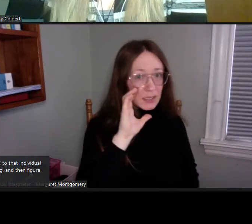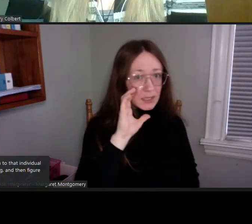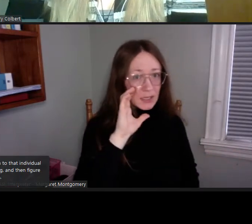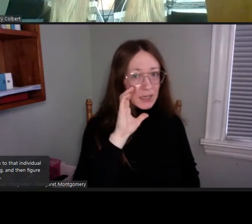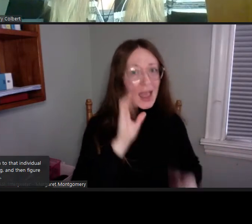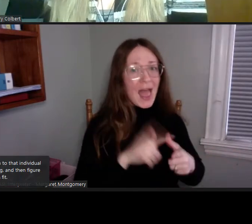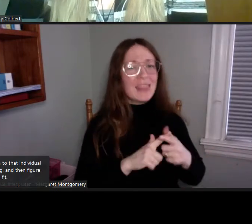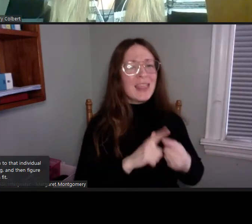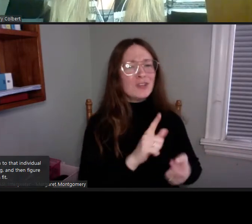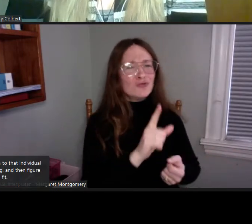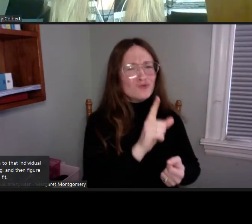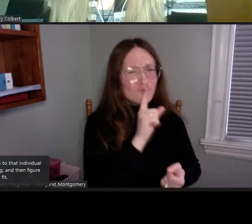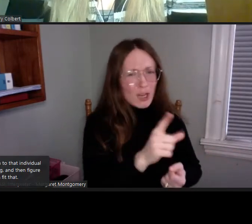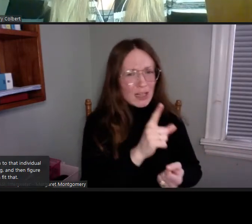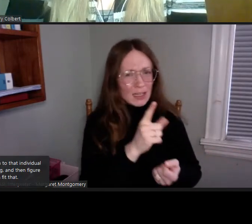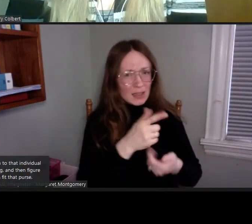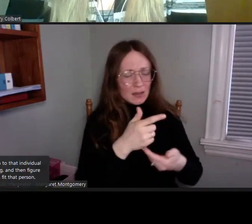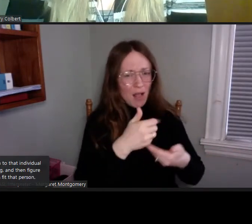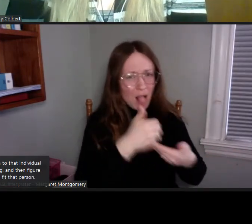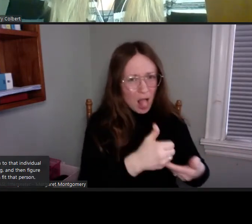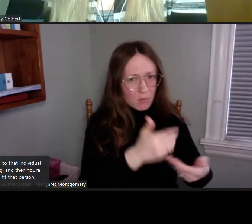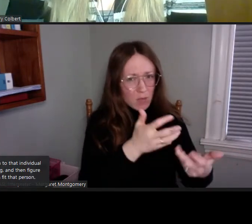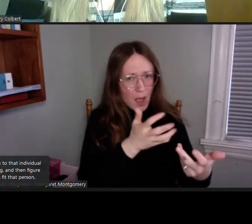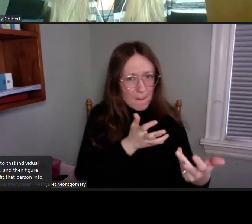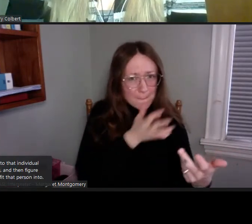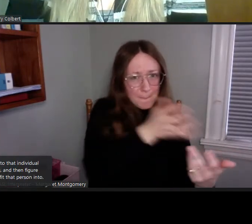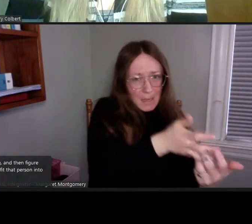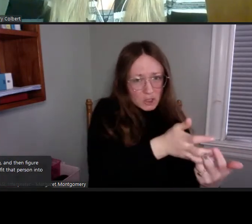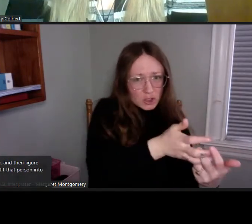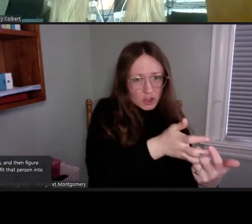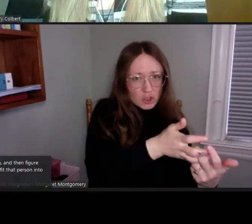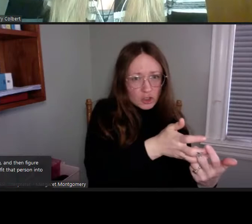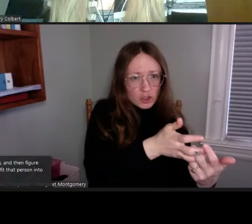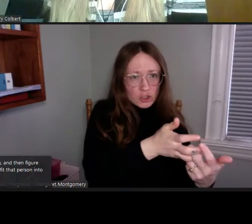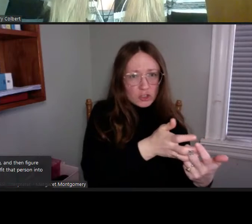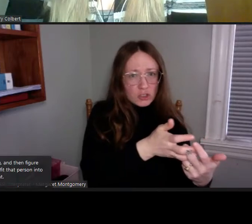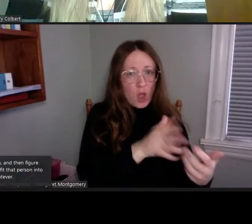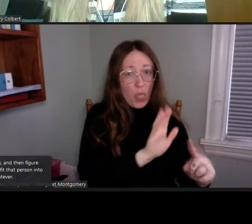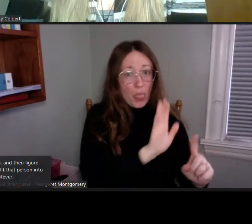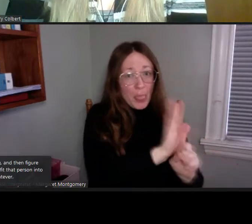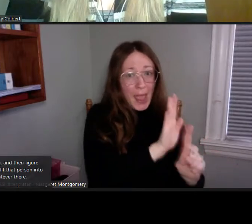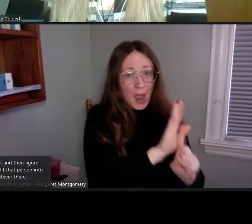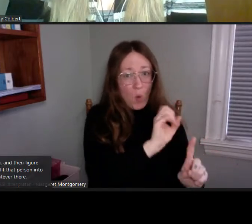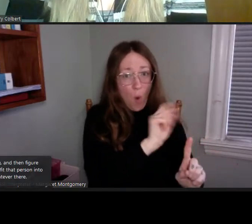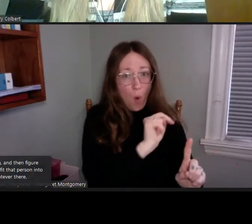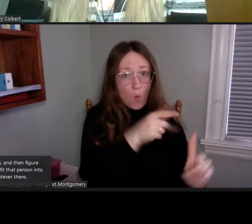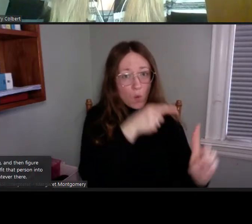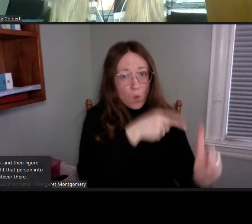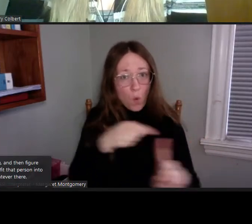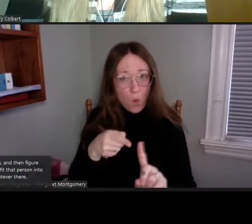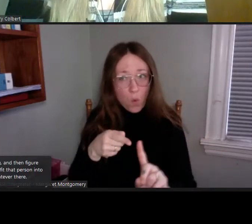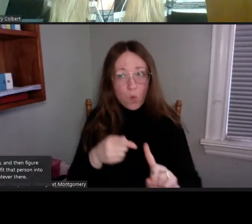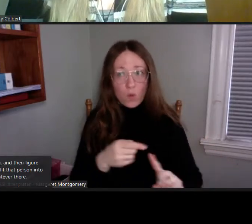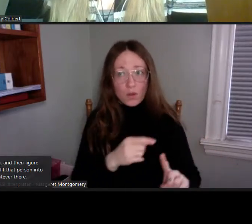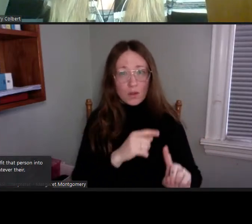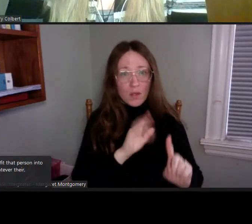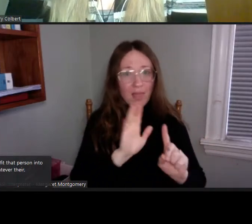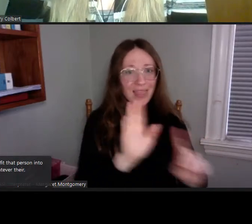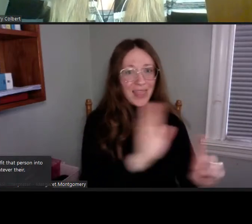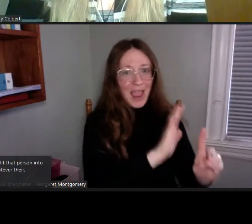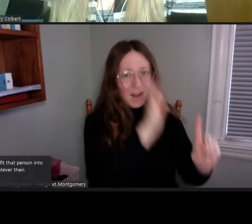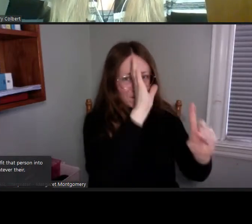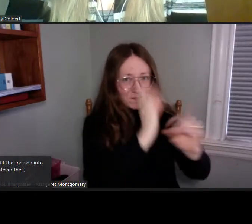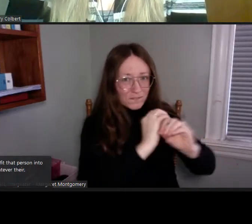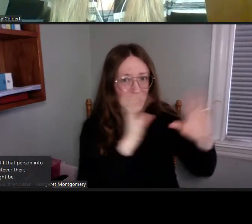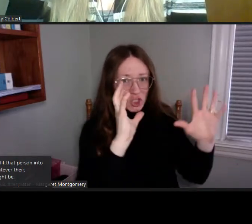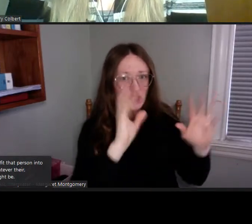can fit that person into whatever their goal is, or um, uh, whatever their